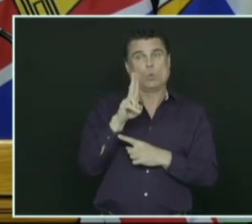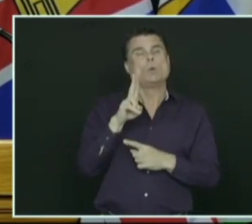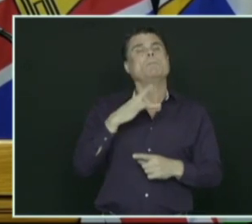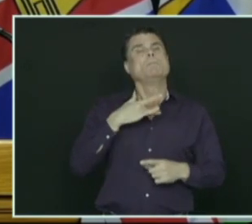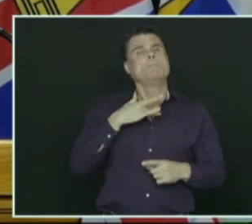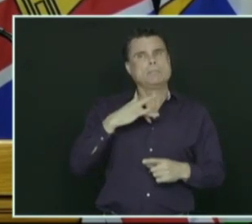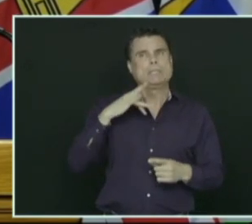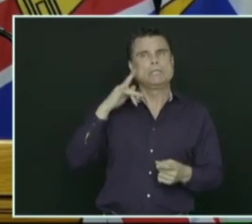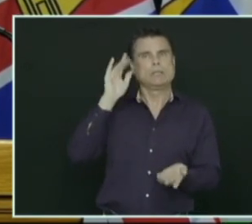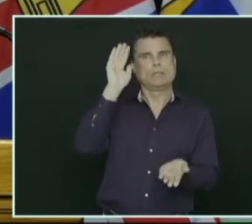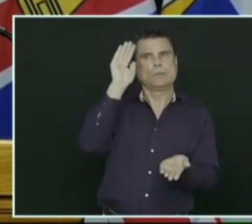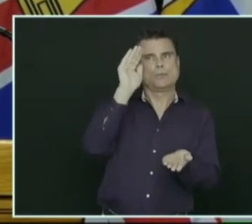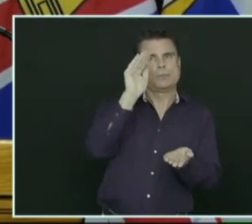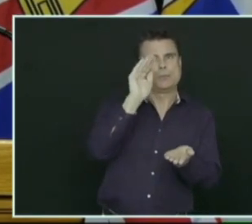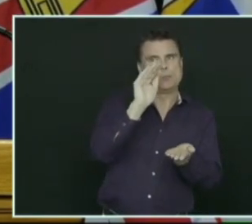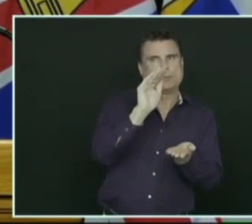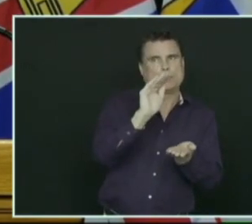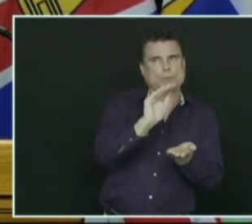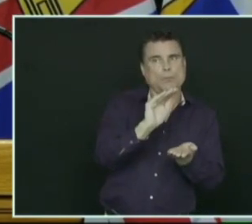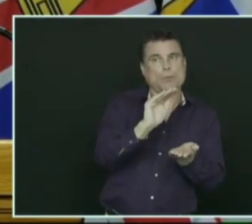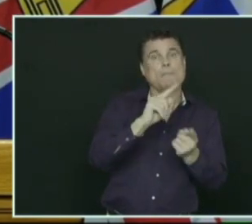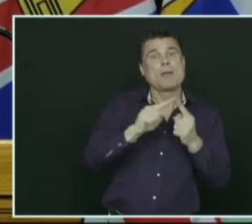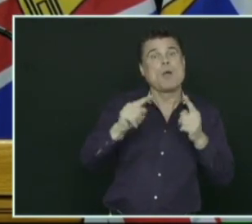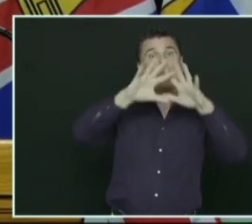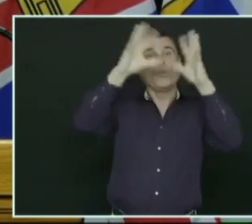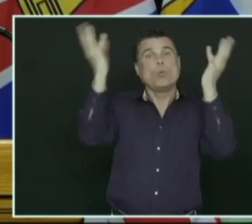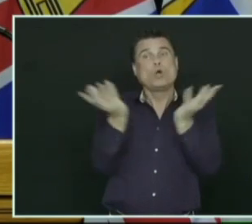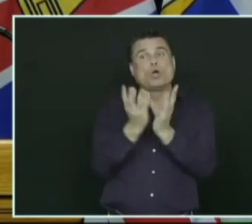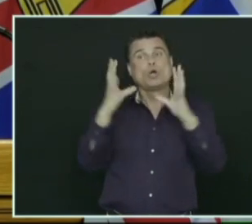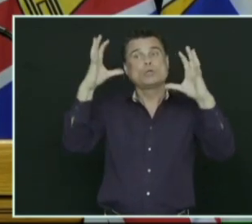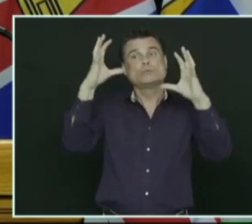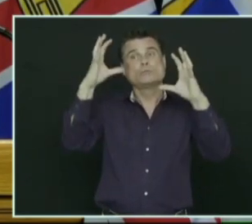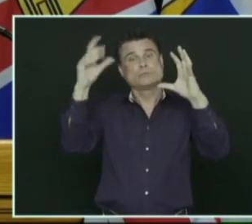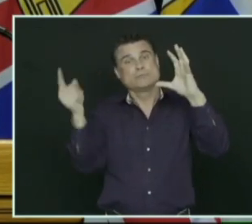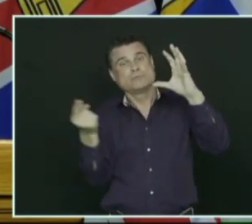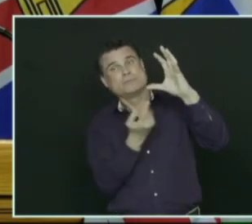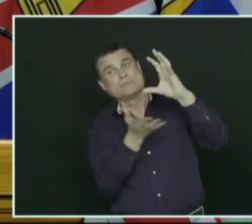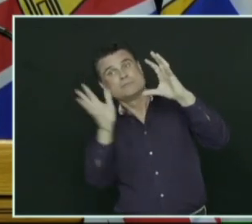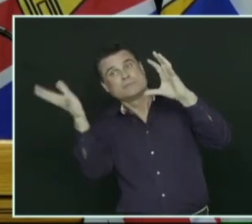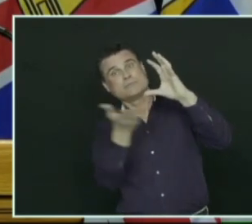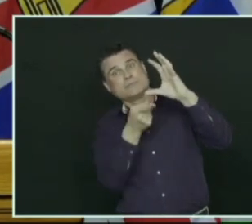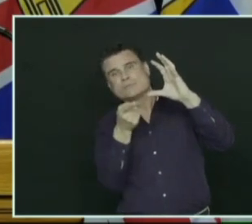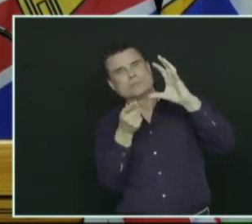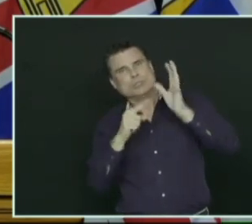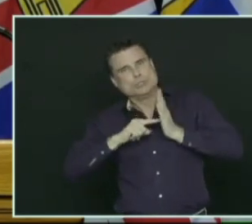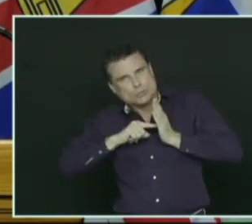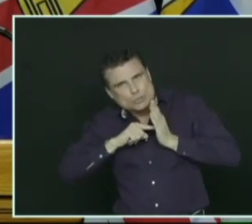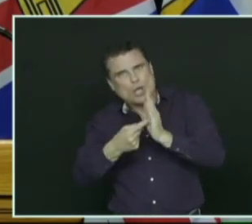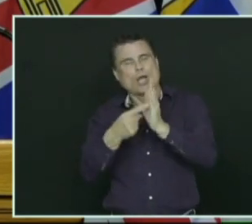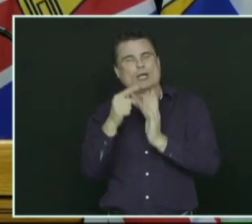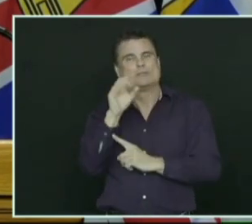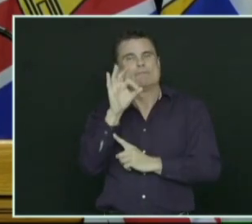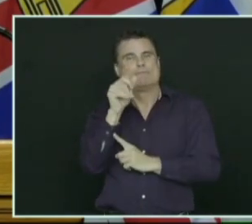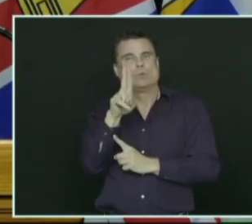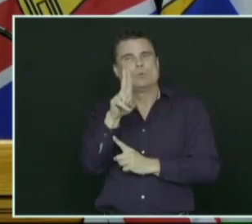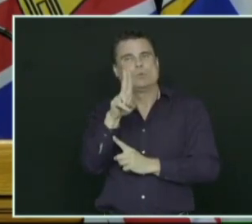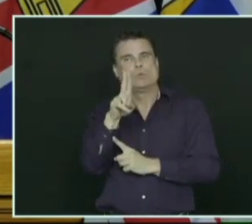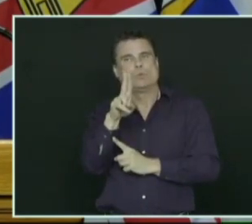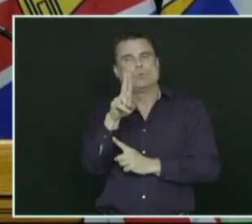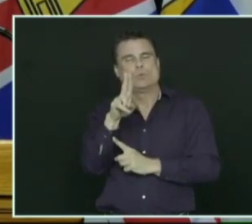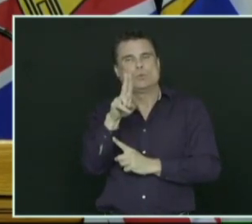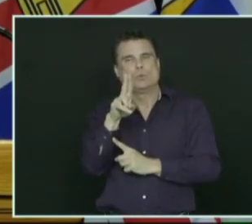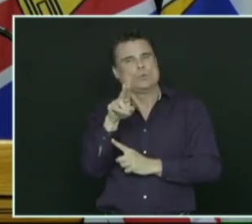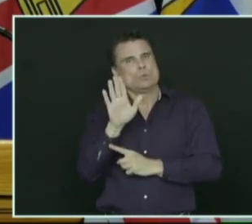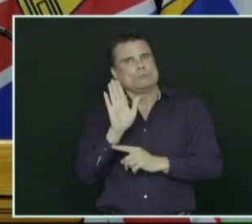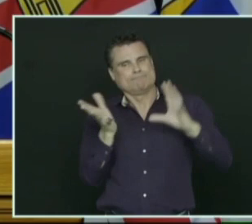or the new test developed by Spartan, so it's a NAT test, we call it a nucleic acid test, which tests for